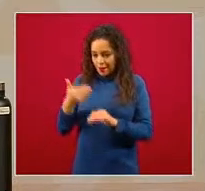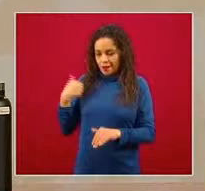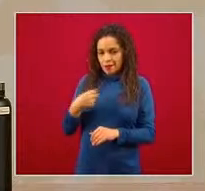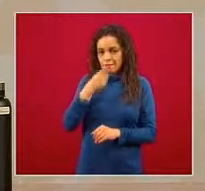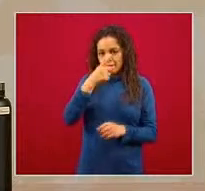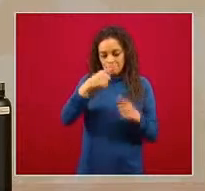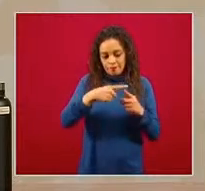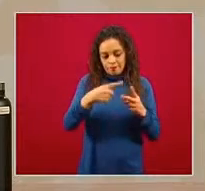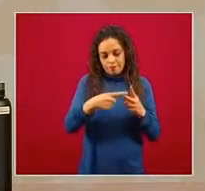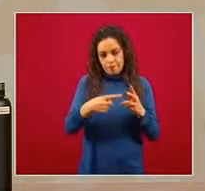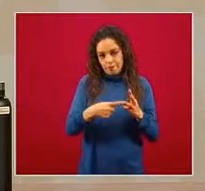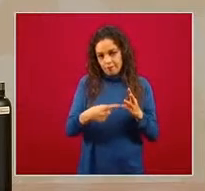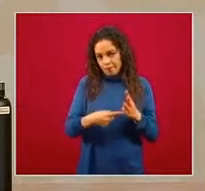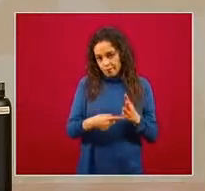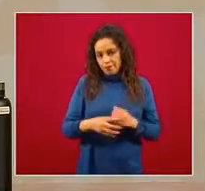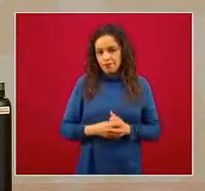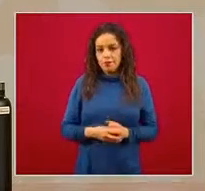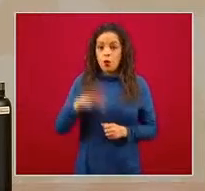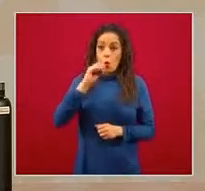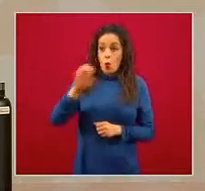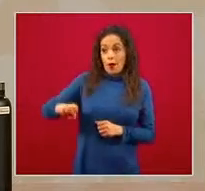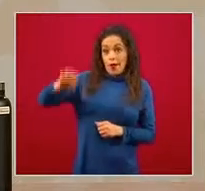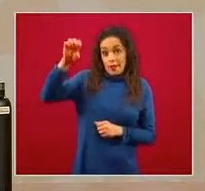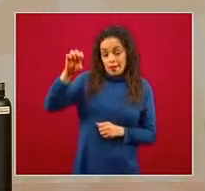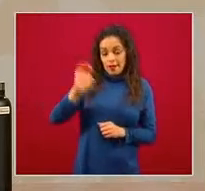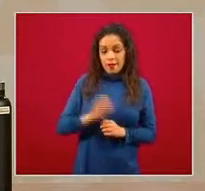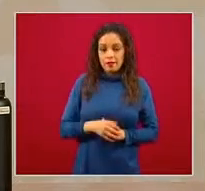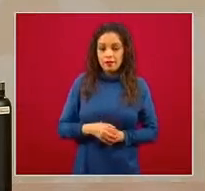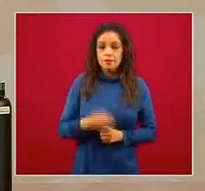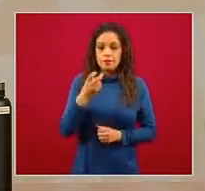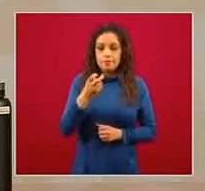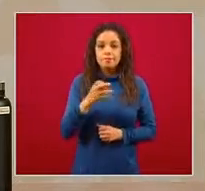if you have a chronic disease, or